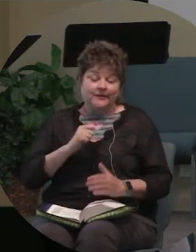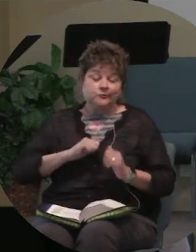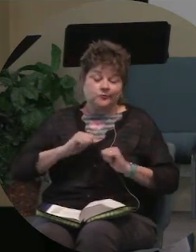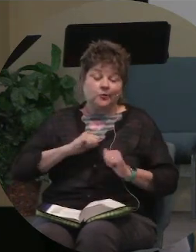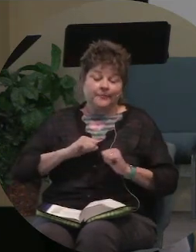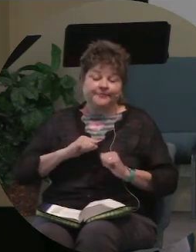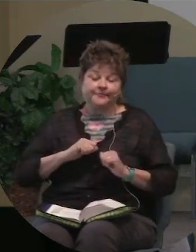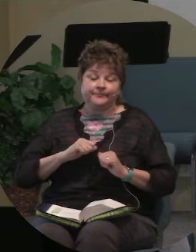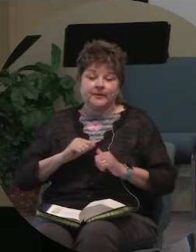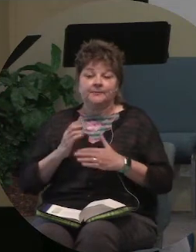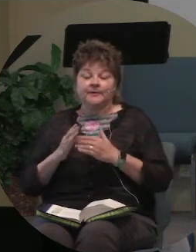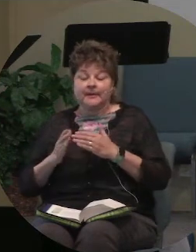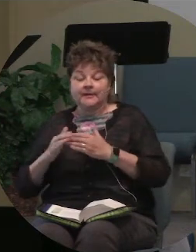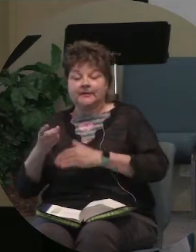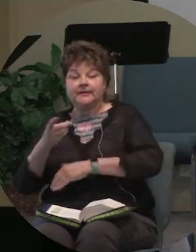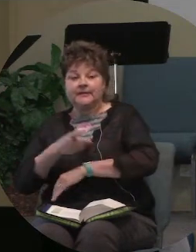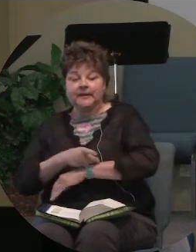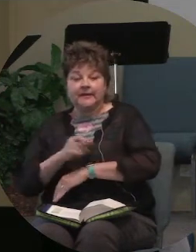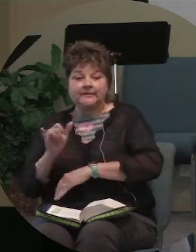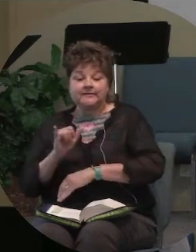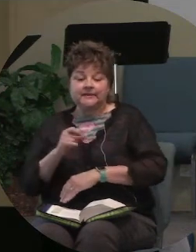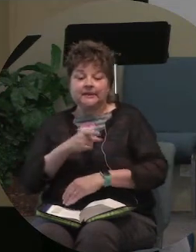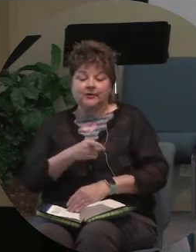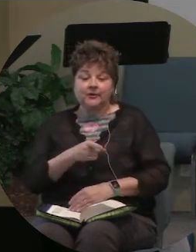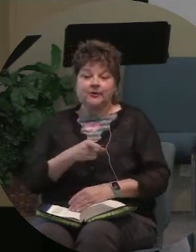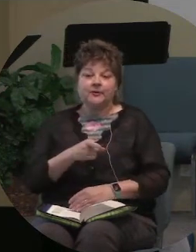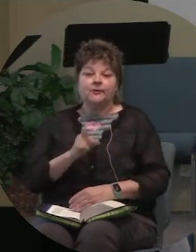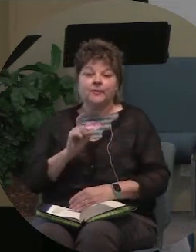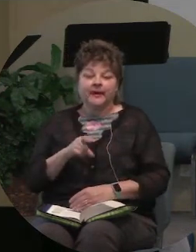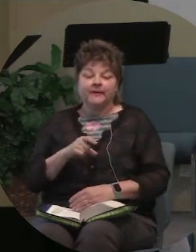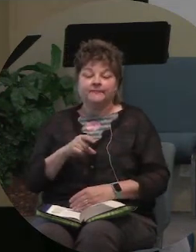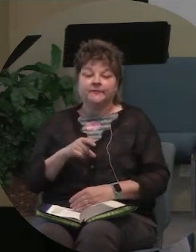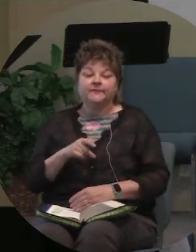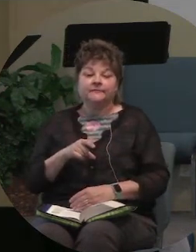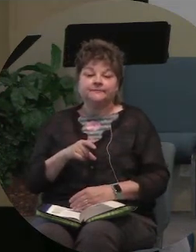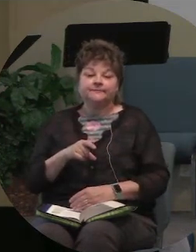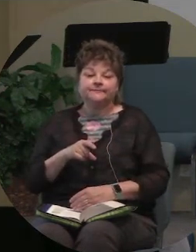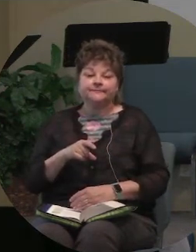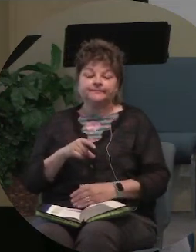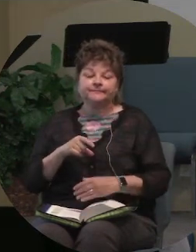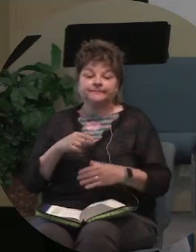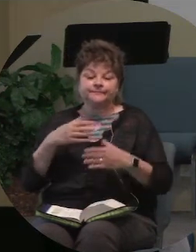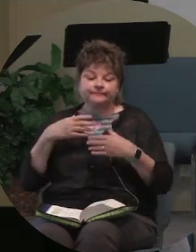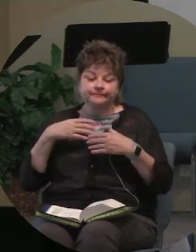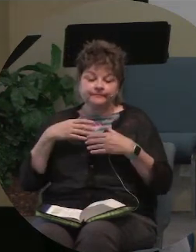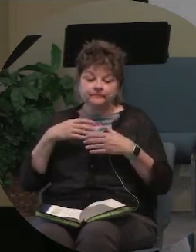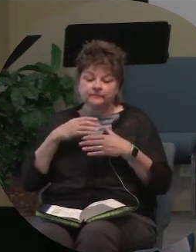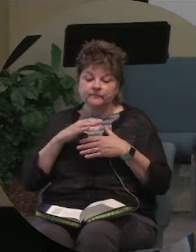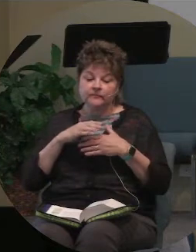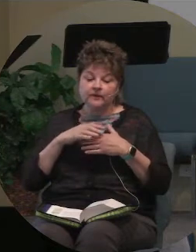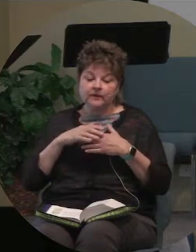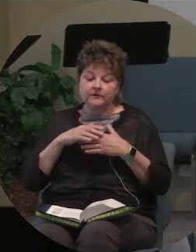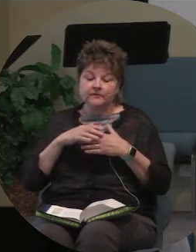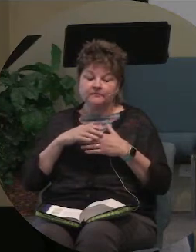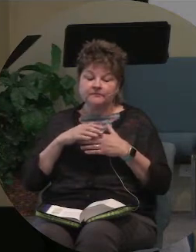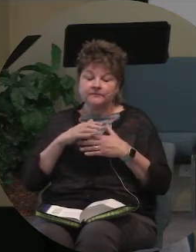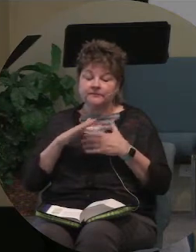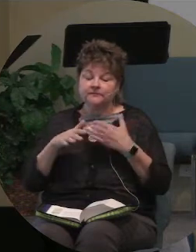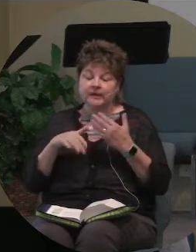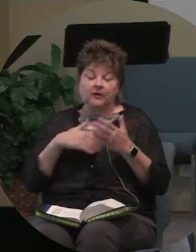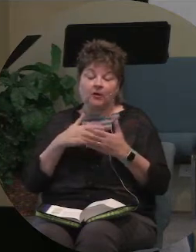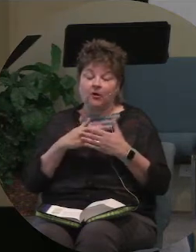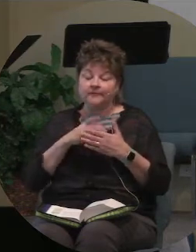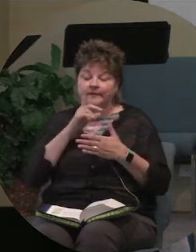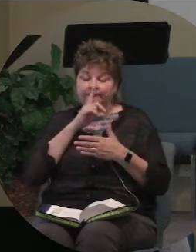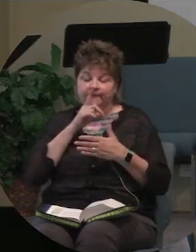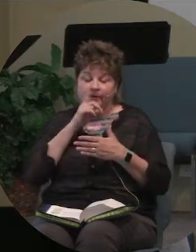But folks, at the end of the day, just like her, we have to take off all of the niceties and all the false things, all the things we want